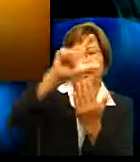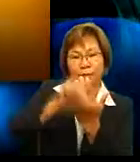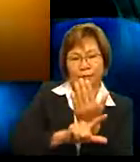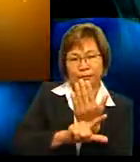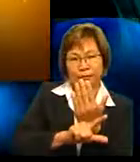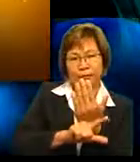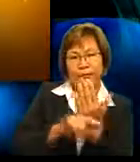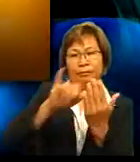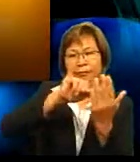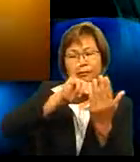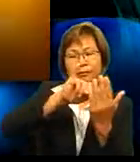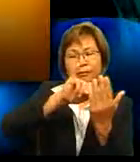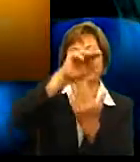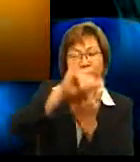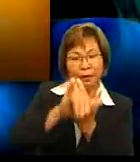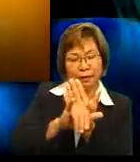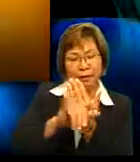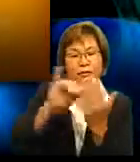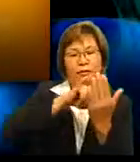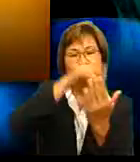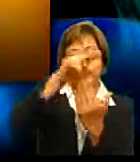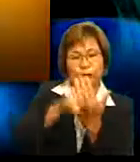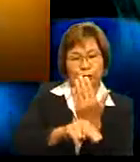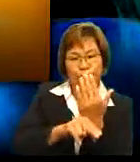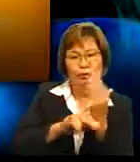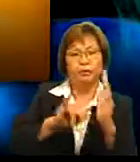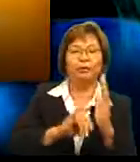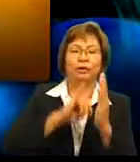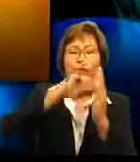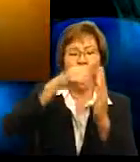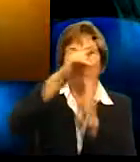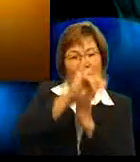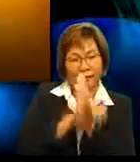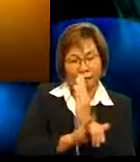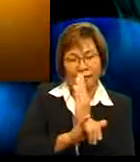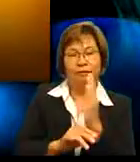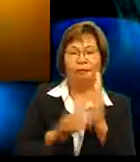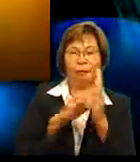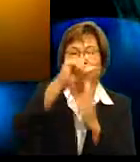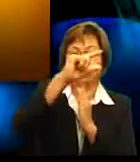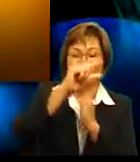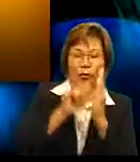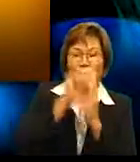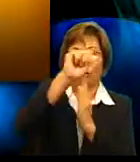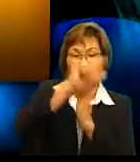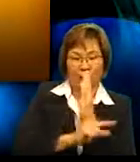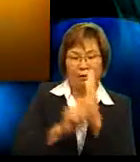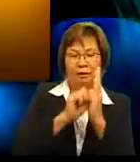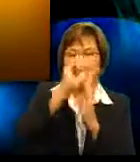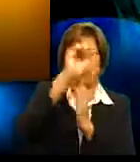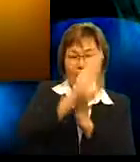April, May, June, July, August,